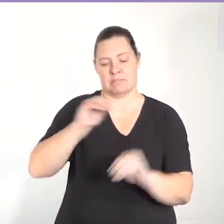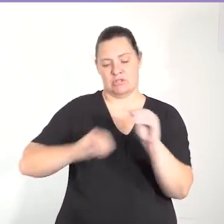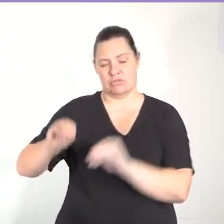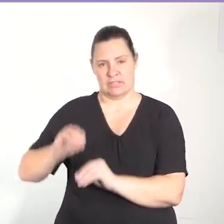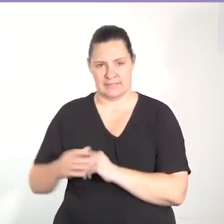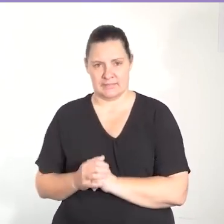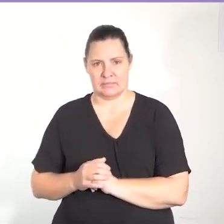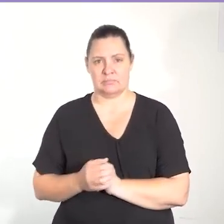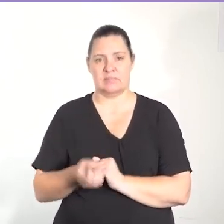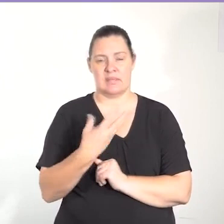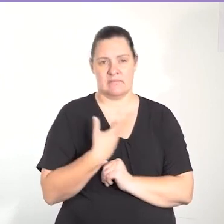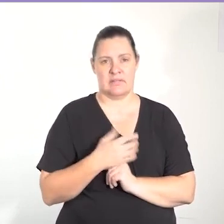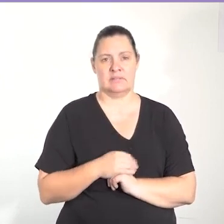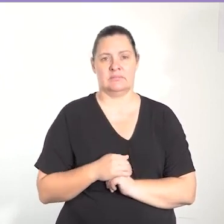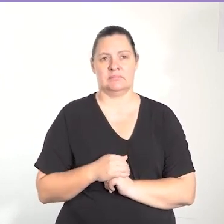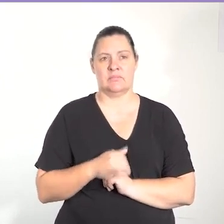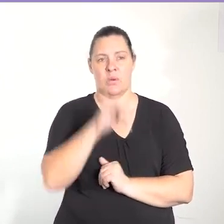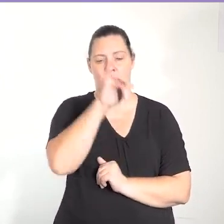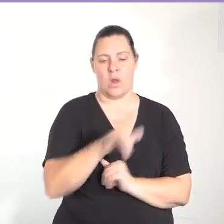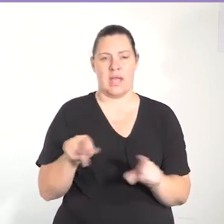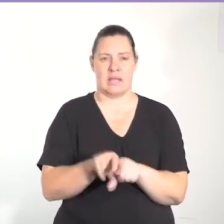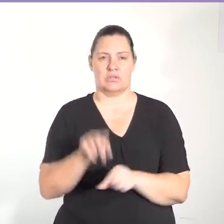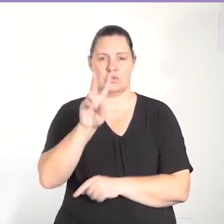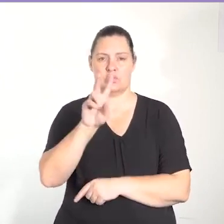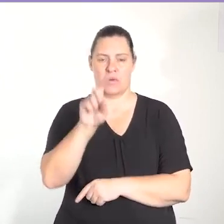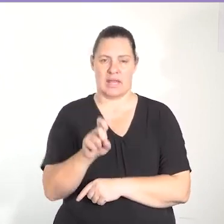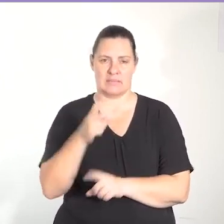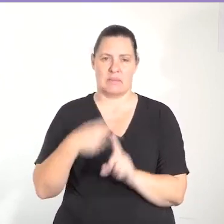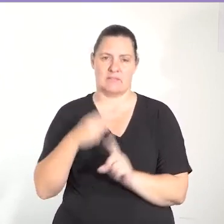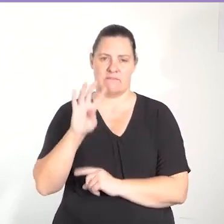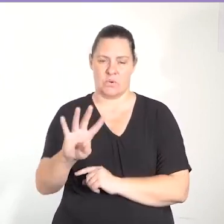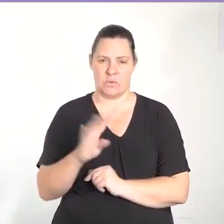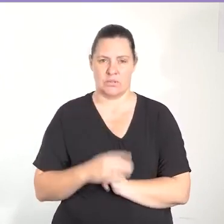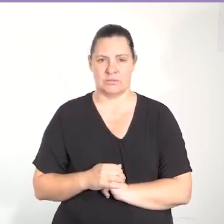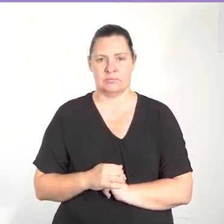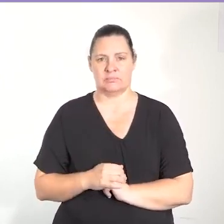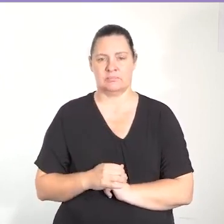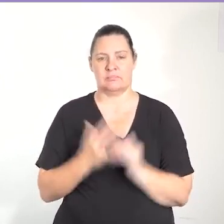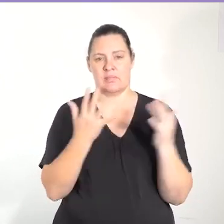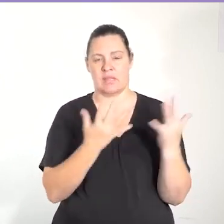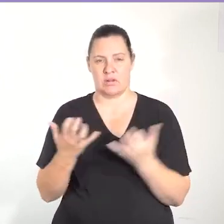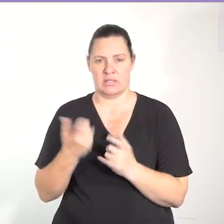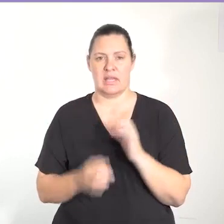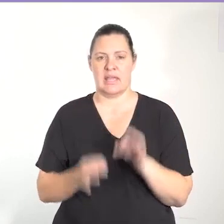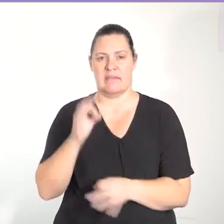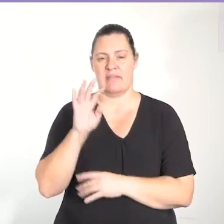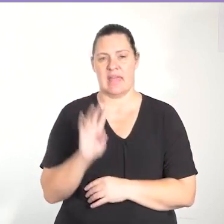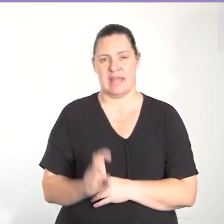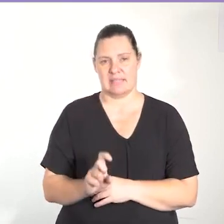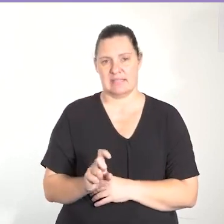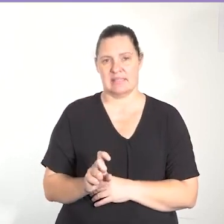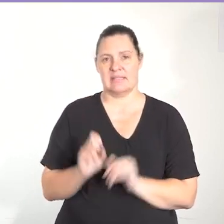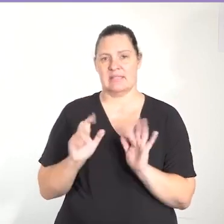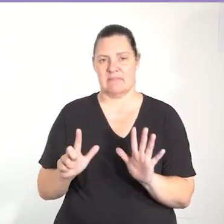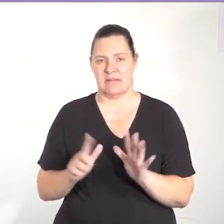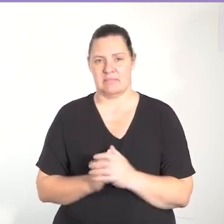Substitution. We are given here y is equals to 2x plus 4. Calculate if x